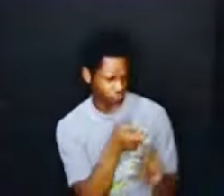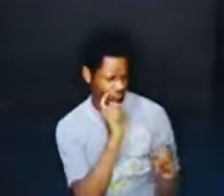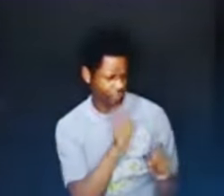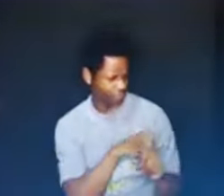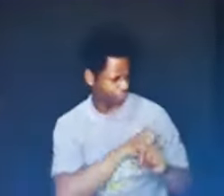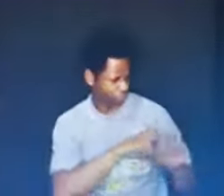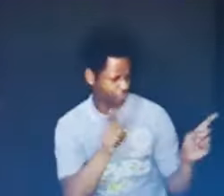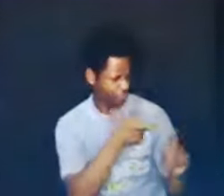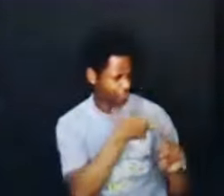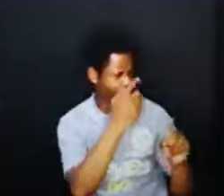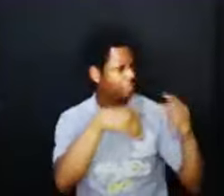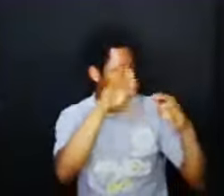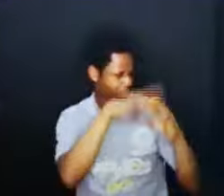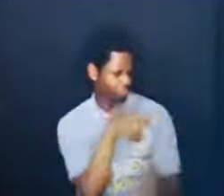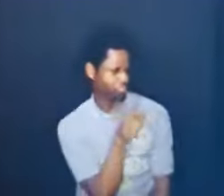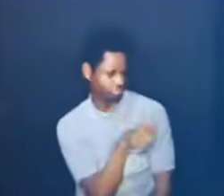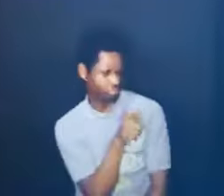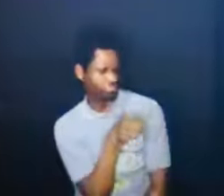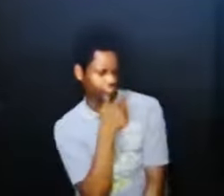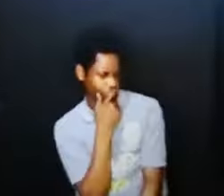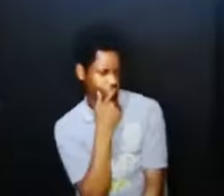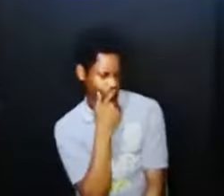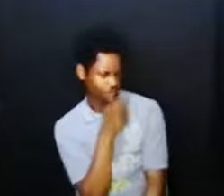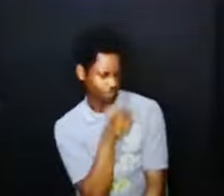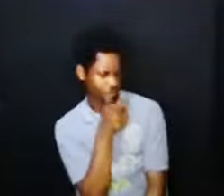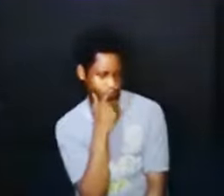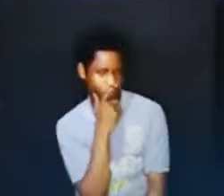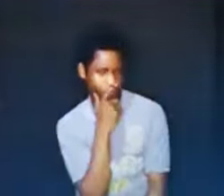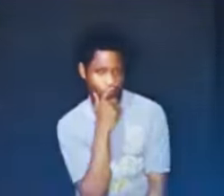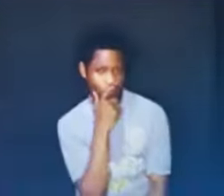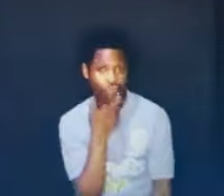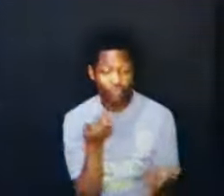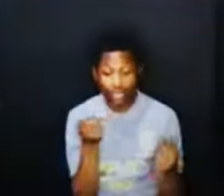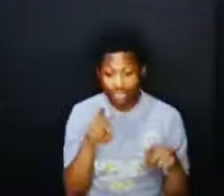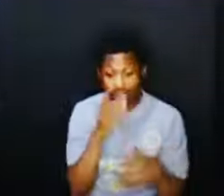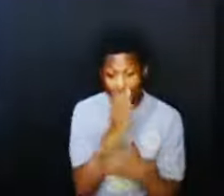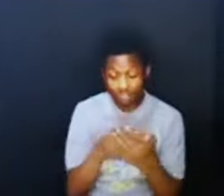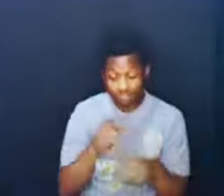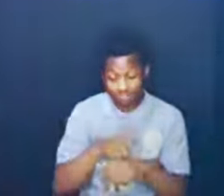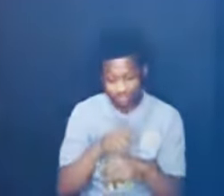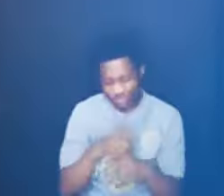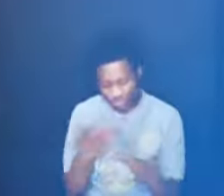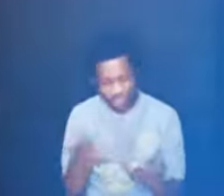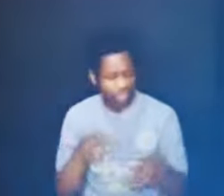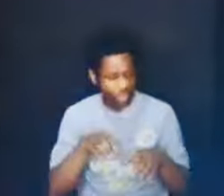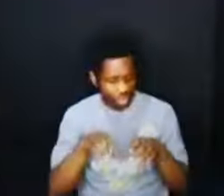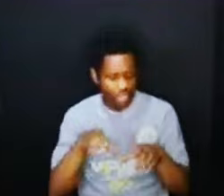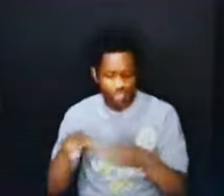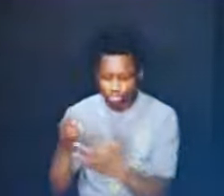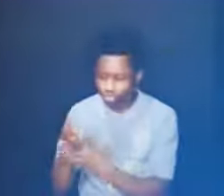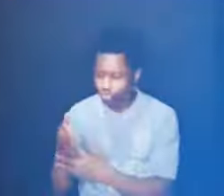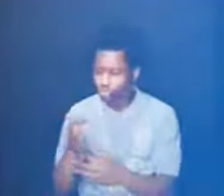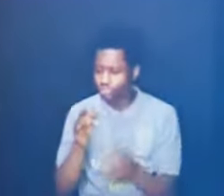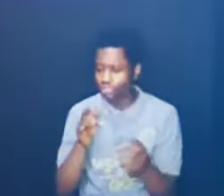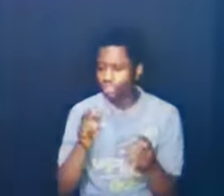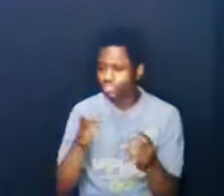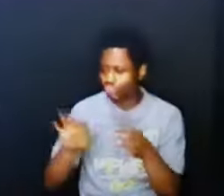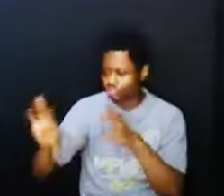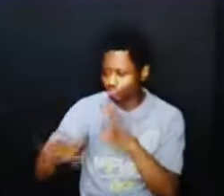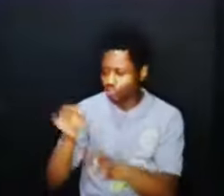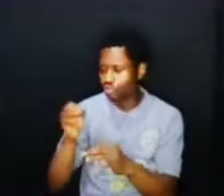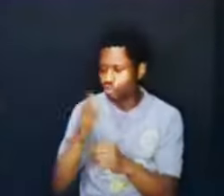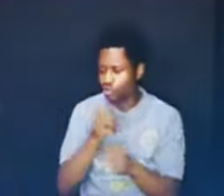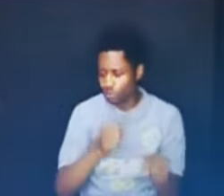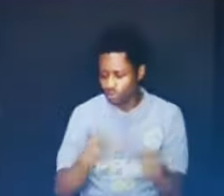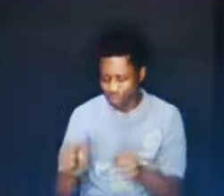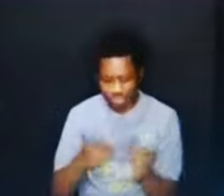the way you do. Sometimes when you're operating by the power of the Spirit and exhibiting the